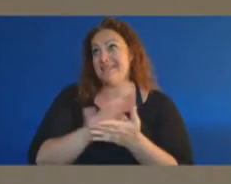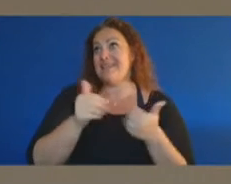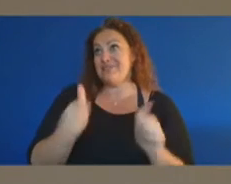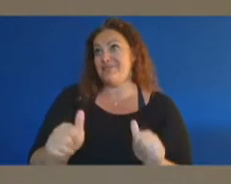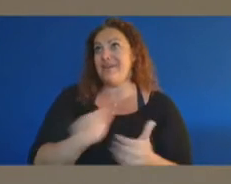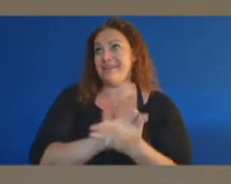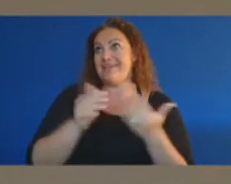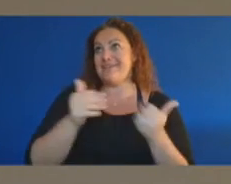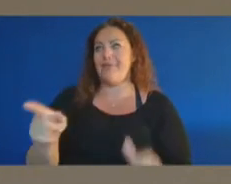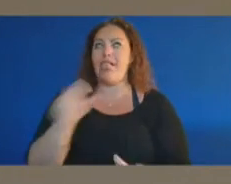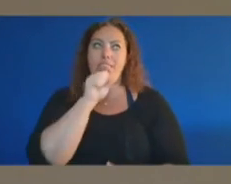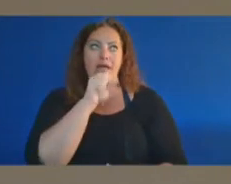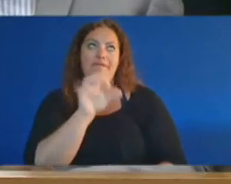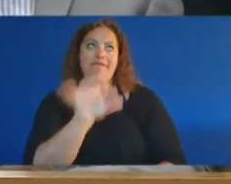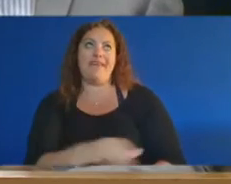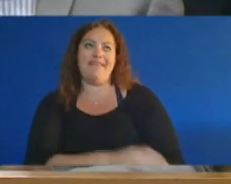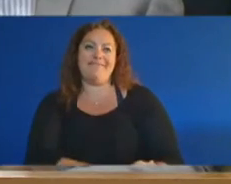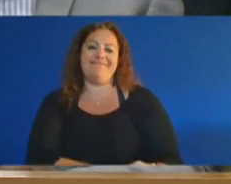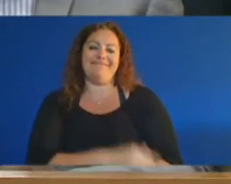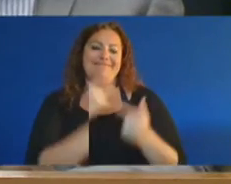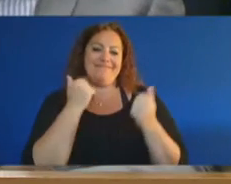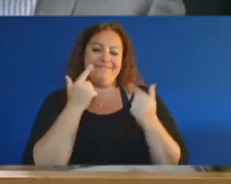I love it